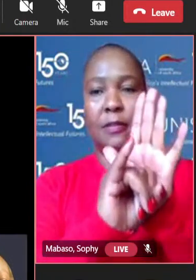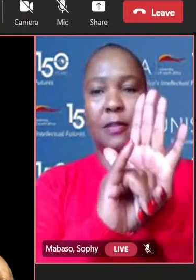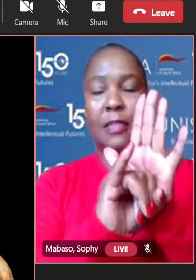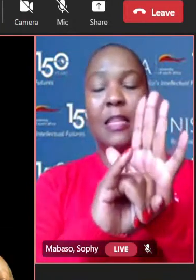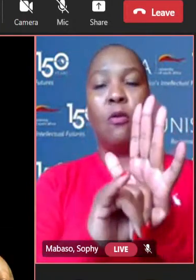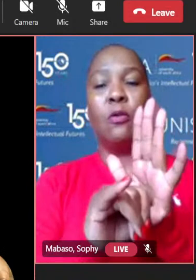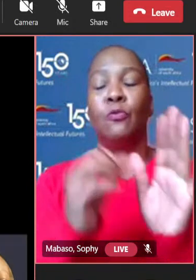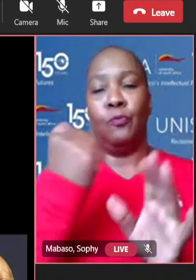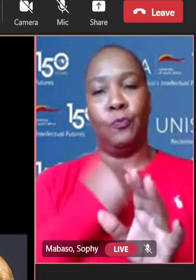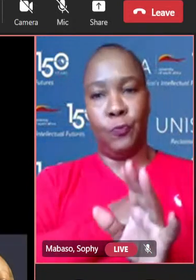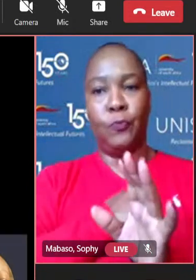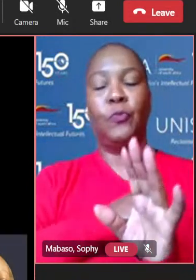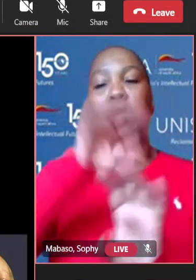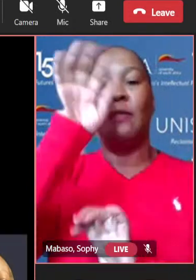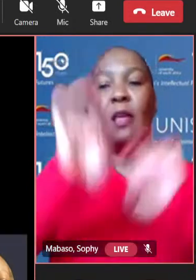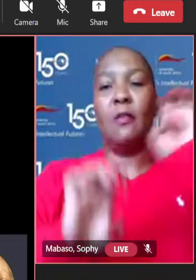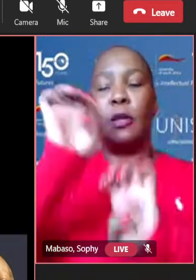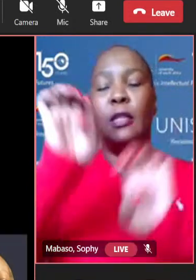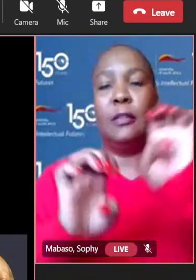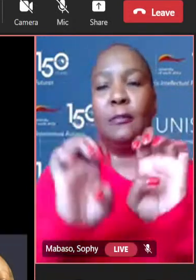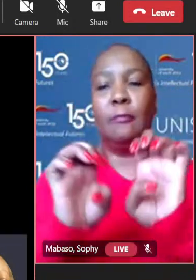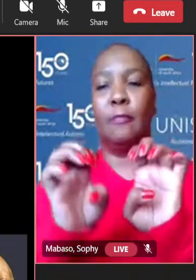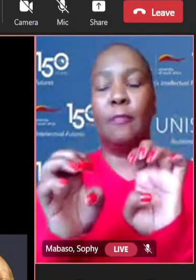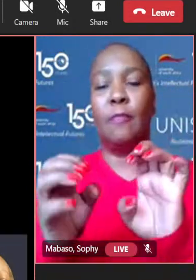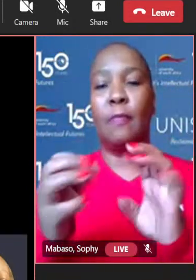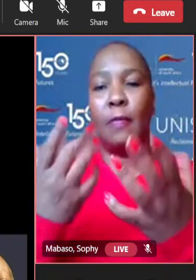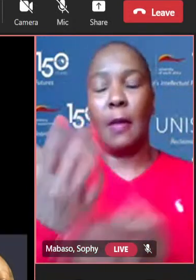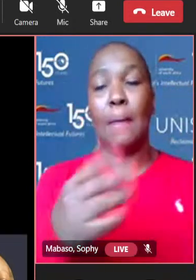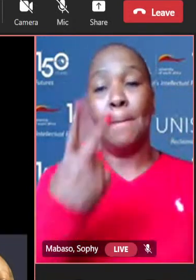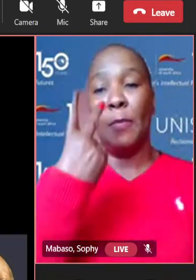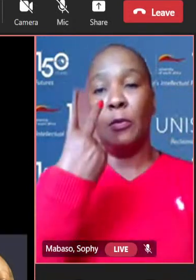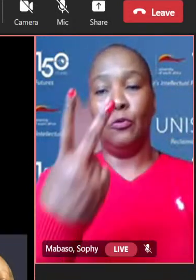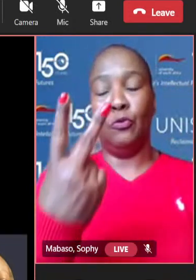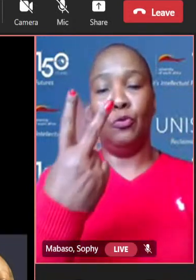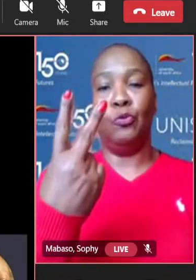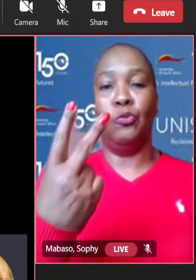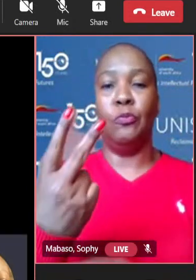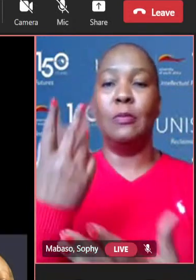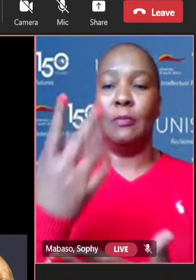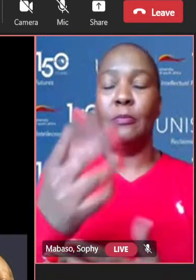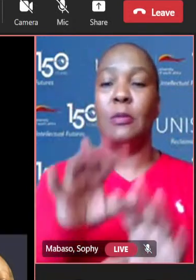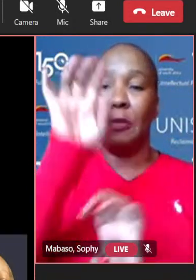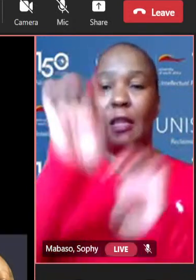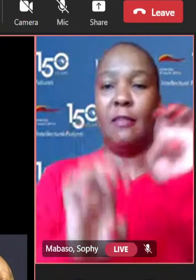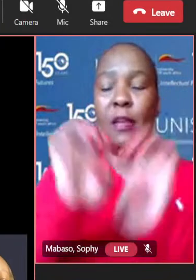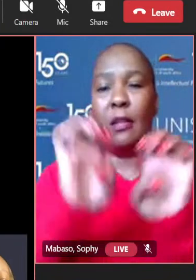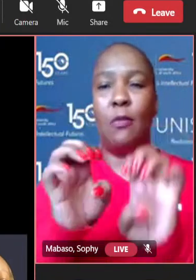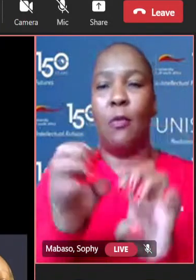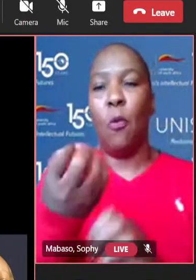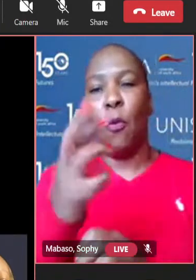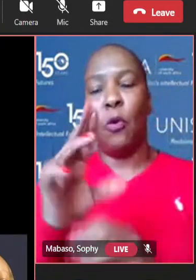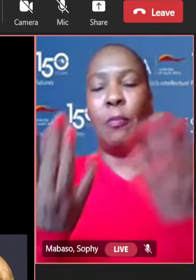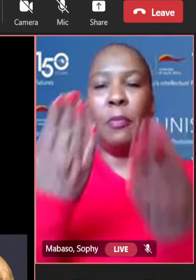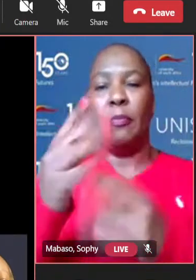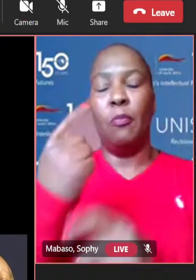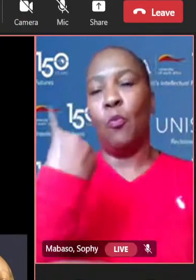evaluated. There might be 2 modules that must be evaluated, or it might be 1. So don't be alarmed, don't